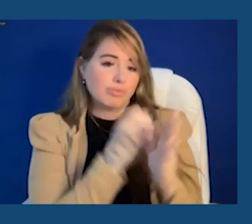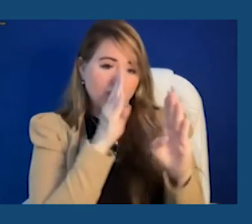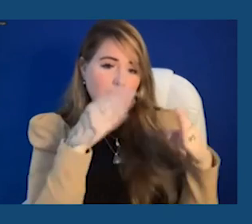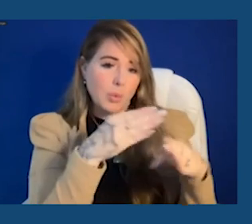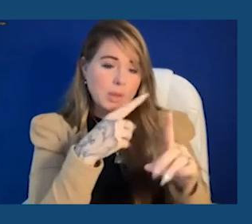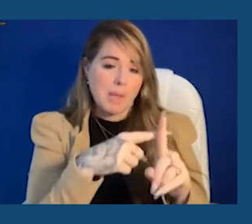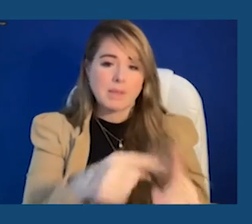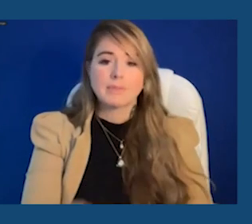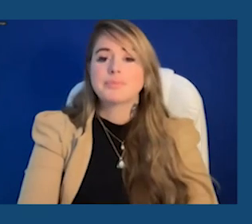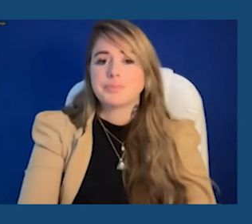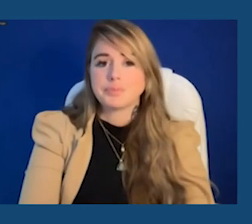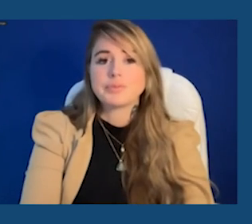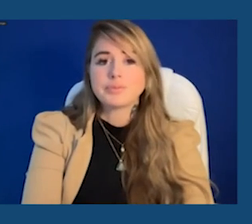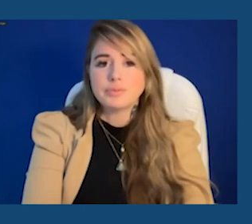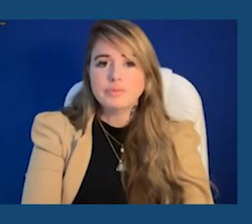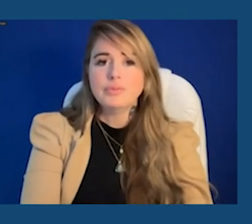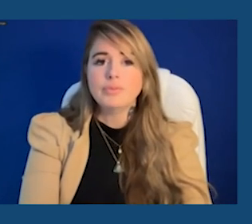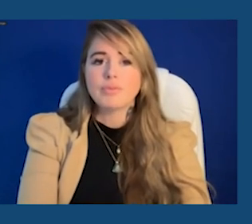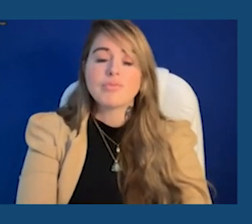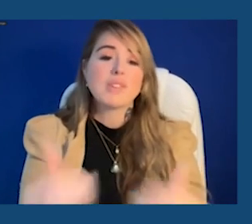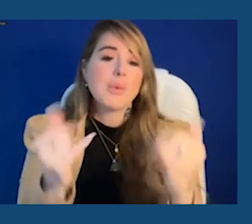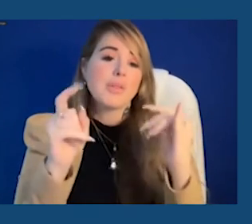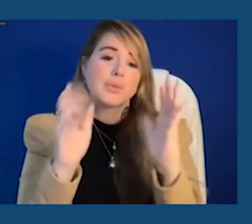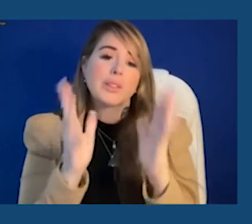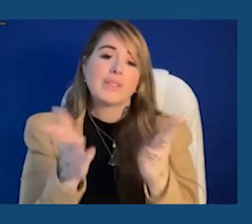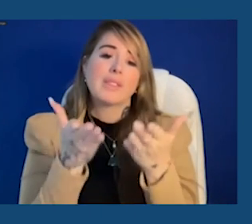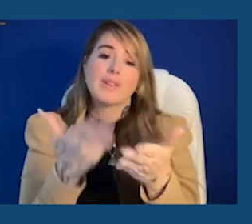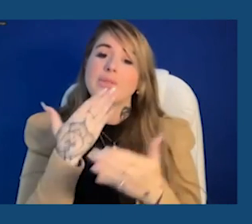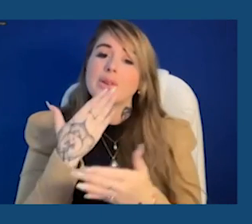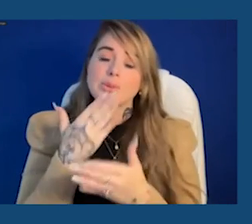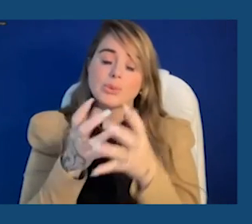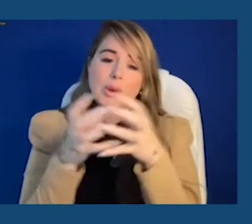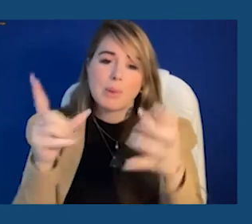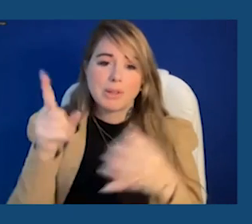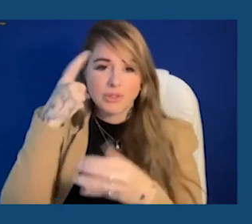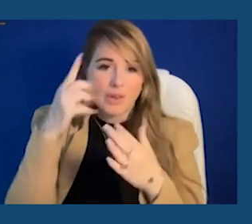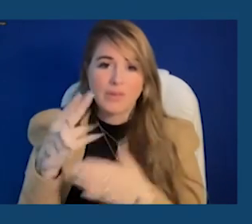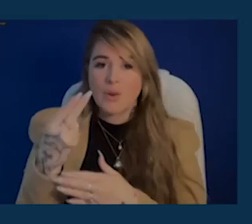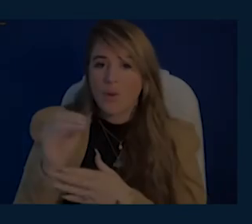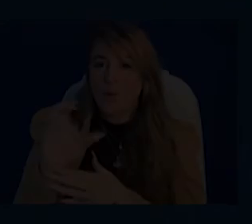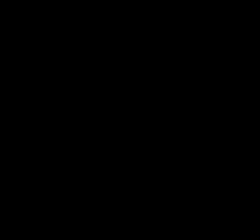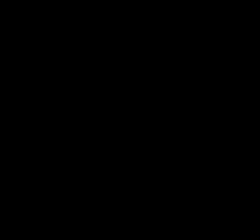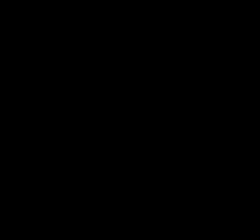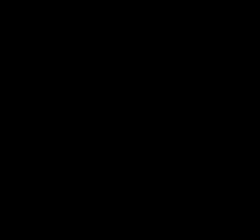the hook, we'll have to leave it there. Governor Kathy Hochul, thank you very much Well for your done. time. Thank I appreciate you it. very much. Good to see you. to see you. Thank you. Thank you.